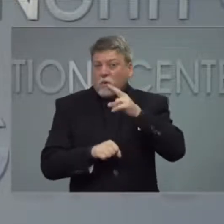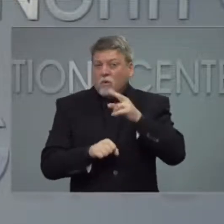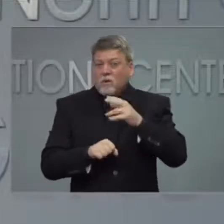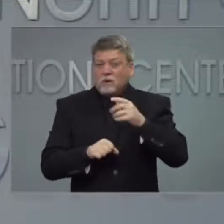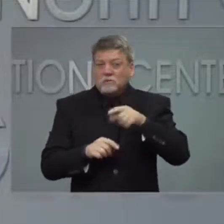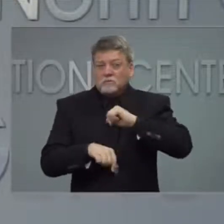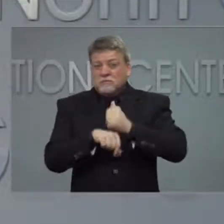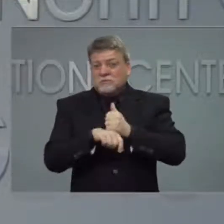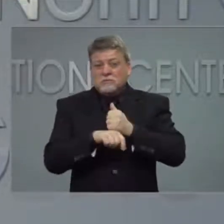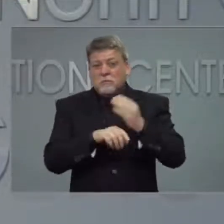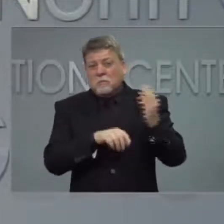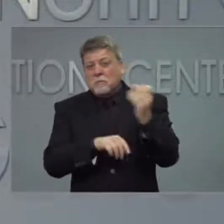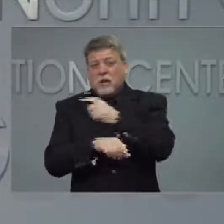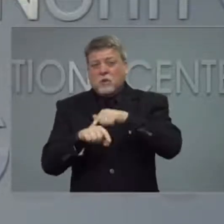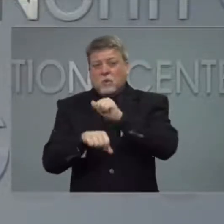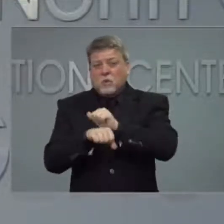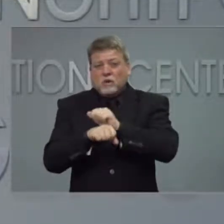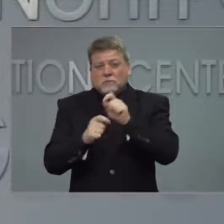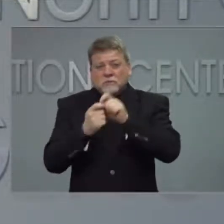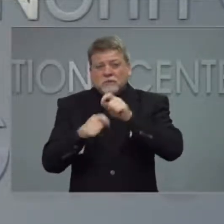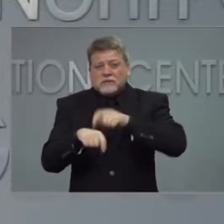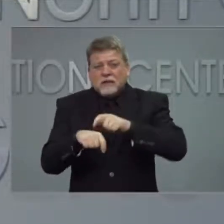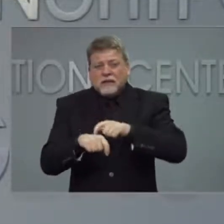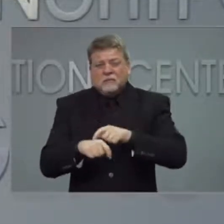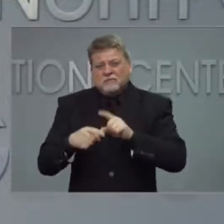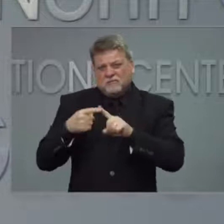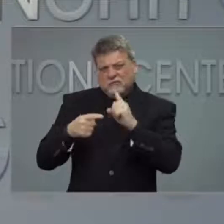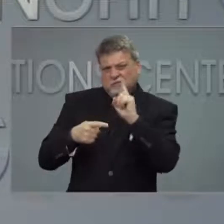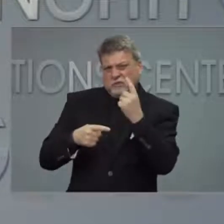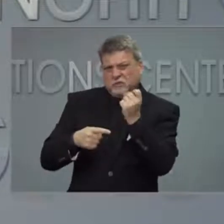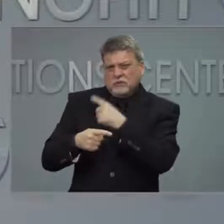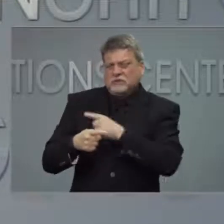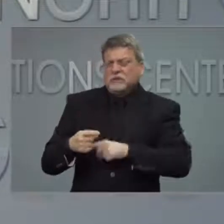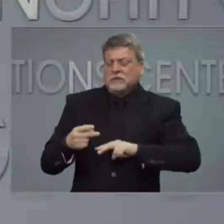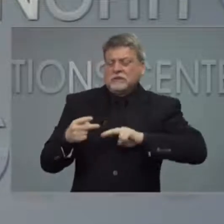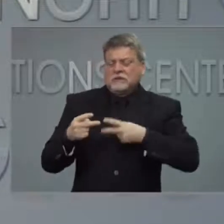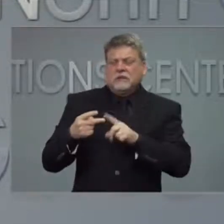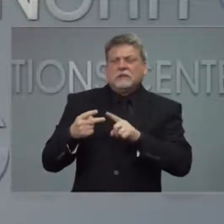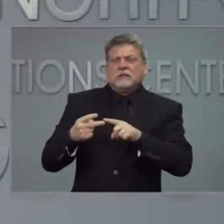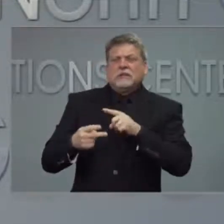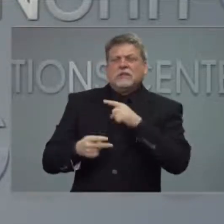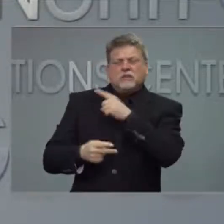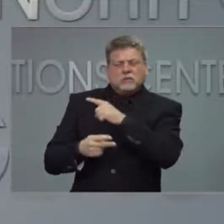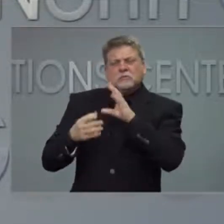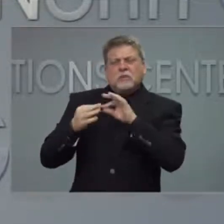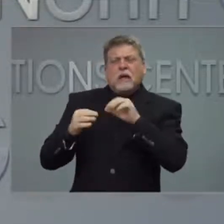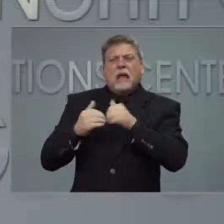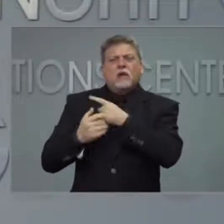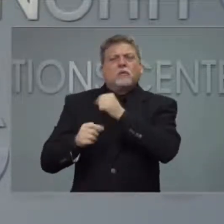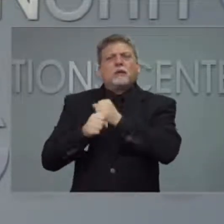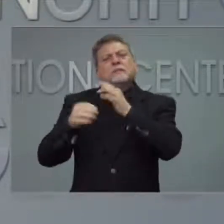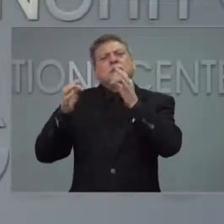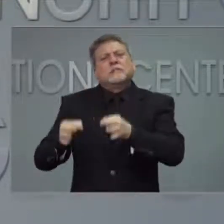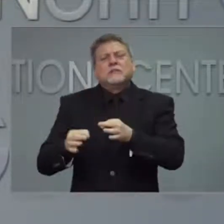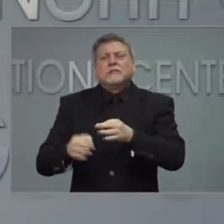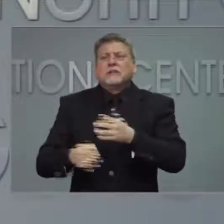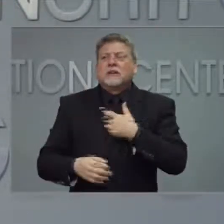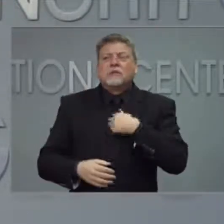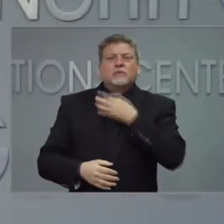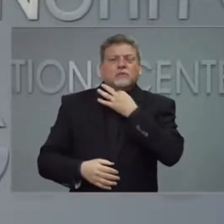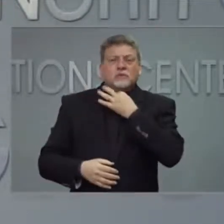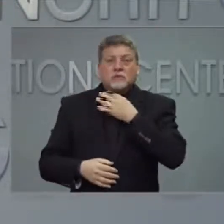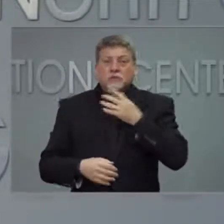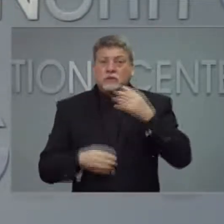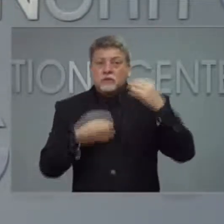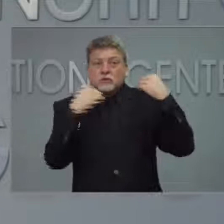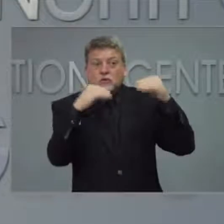time? And then also you talked some about the decision making. How much have proposals from sports